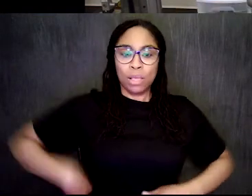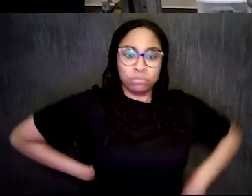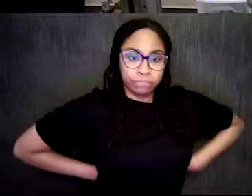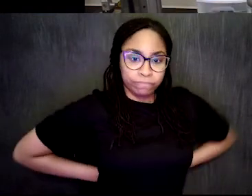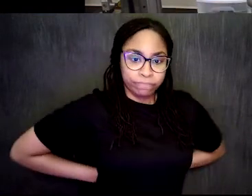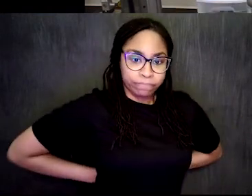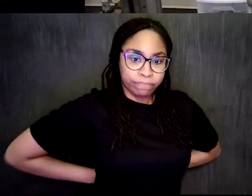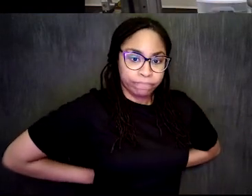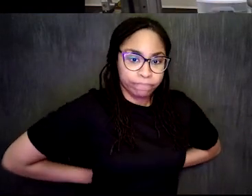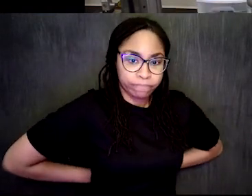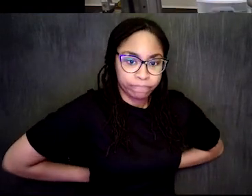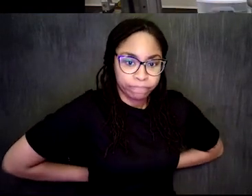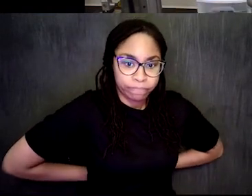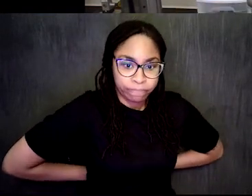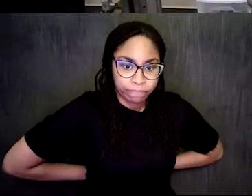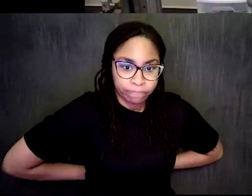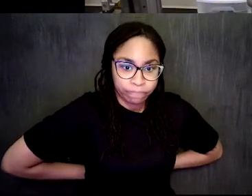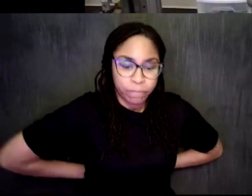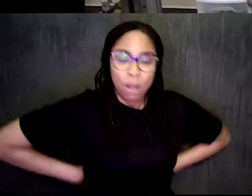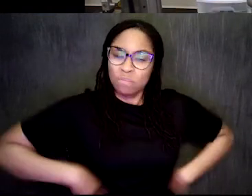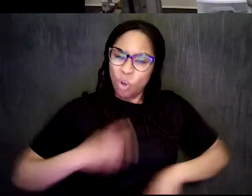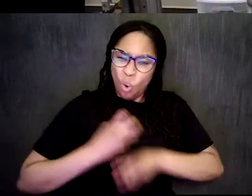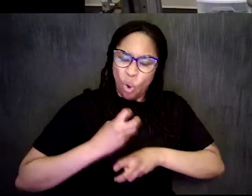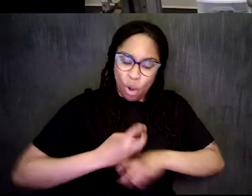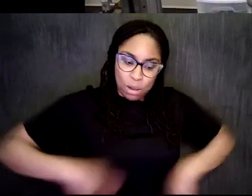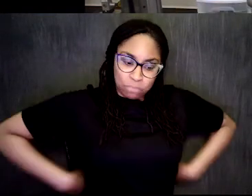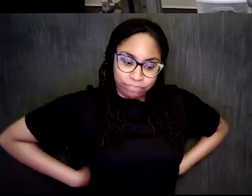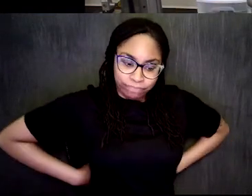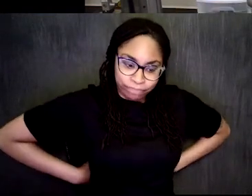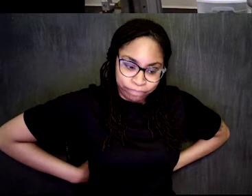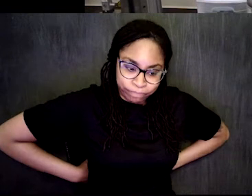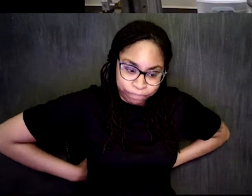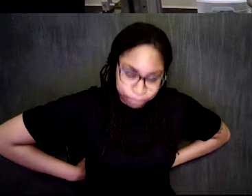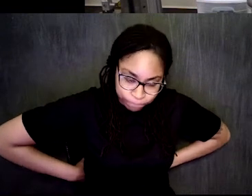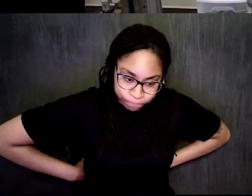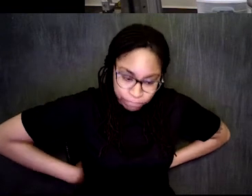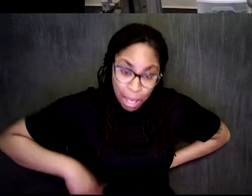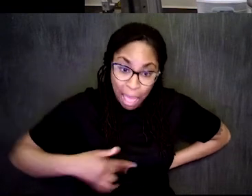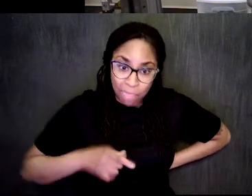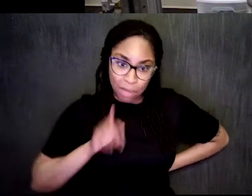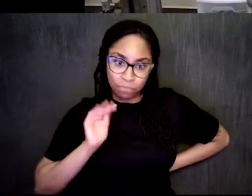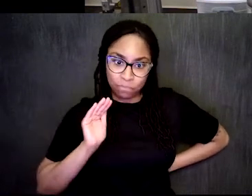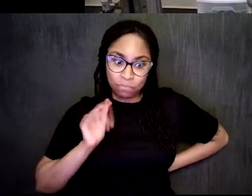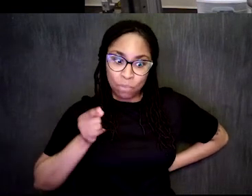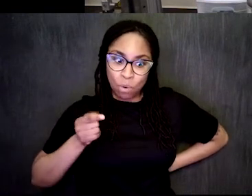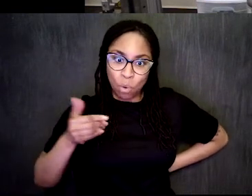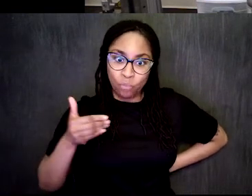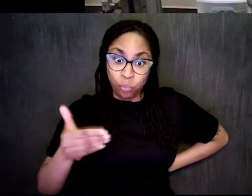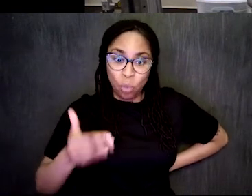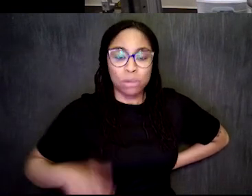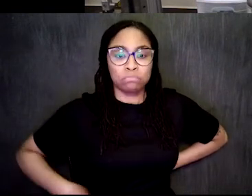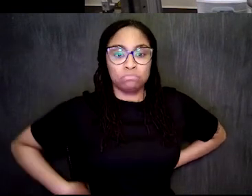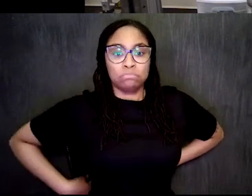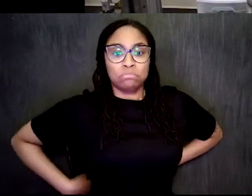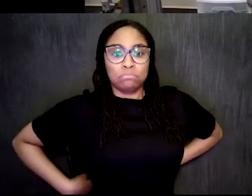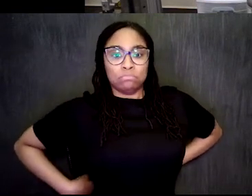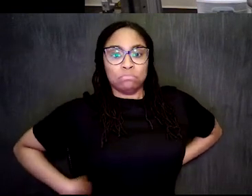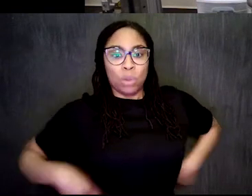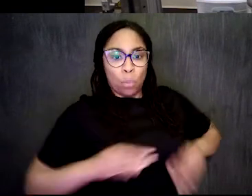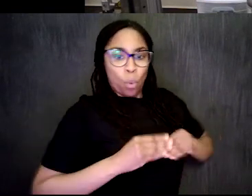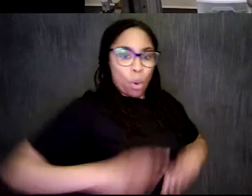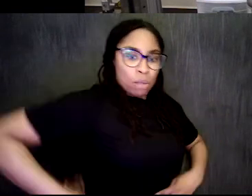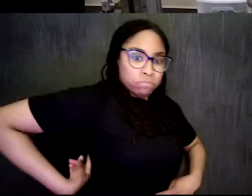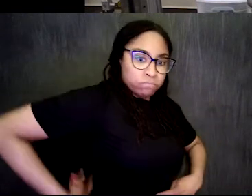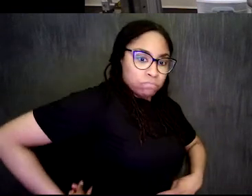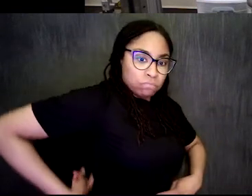tilt back, try to press down onto your hand as hard as you can with your lower back. And then when you tilt forward, try to